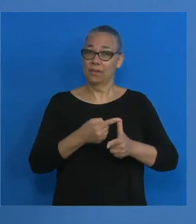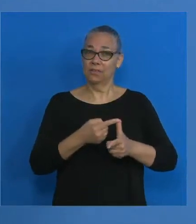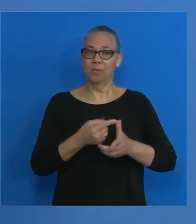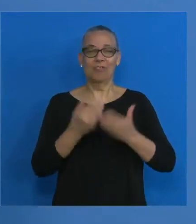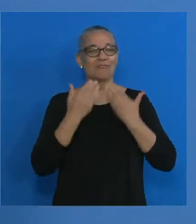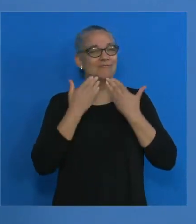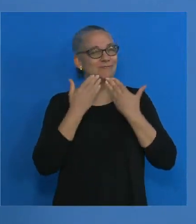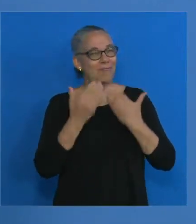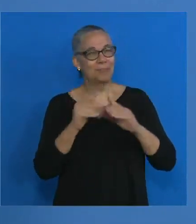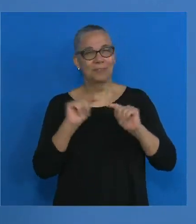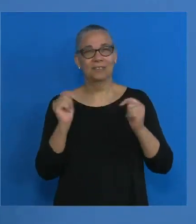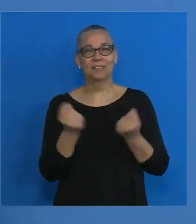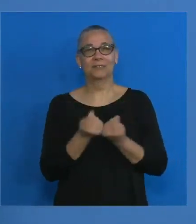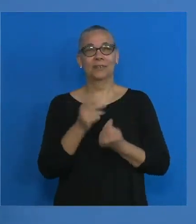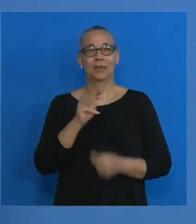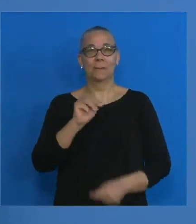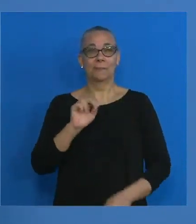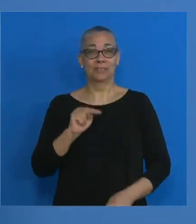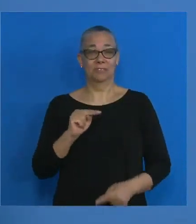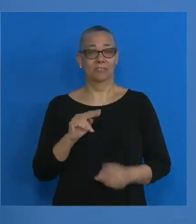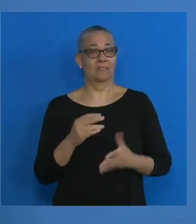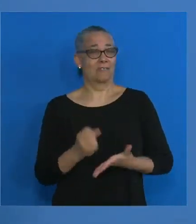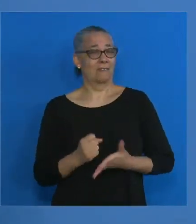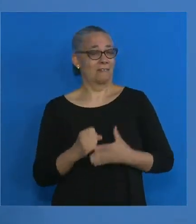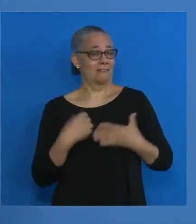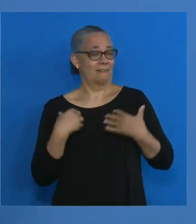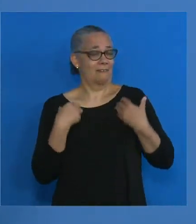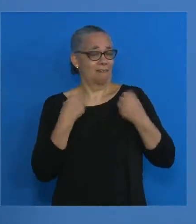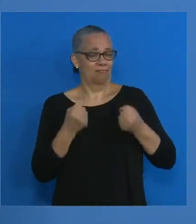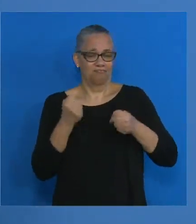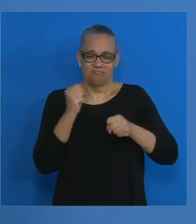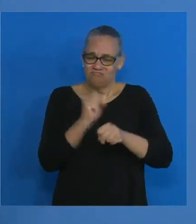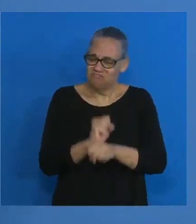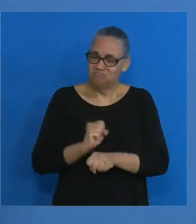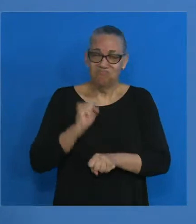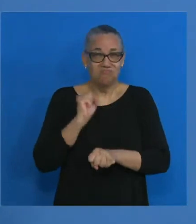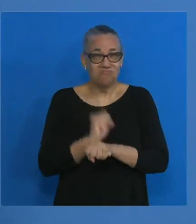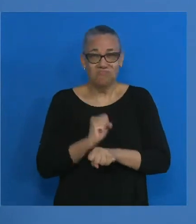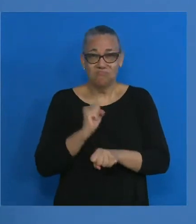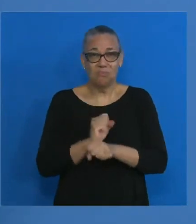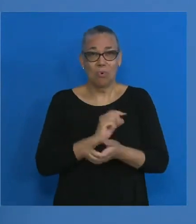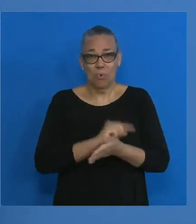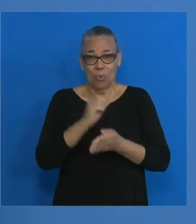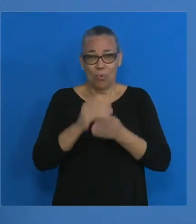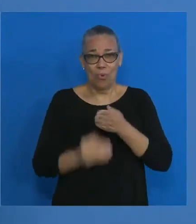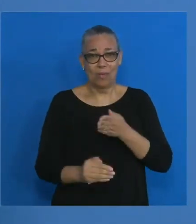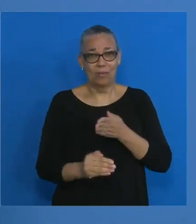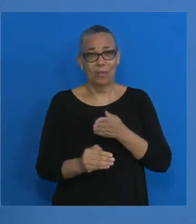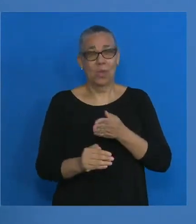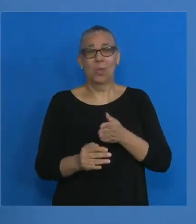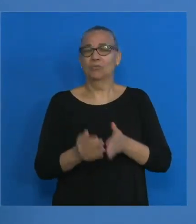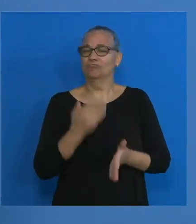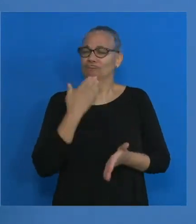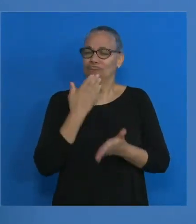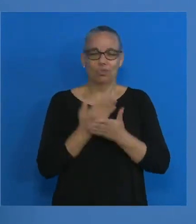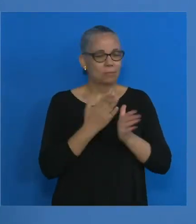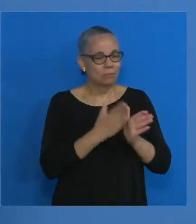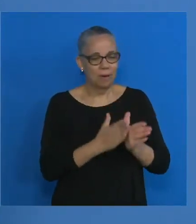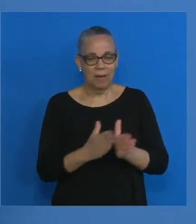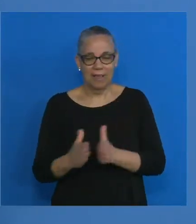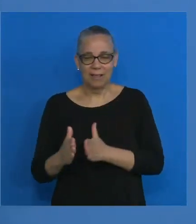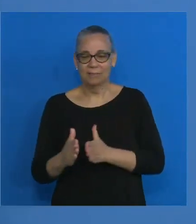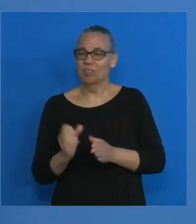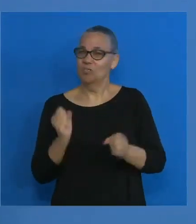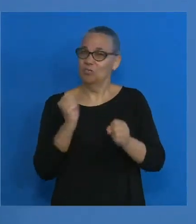thank my team at the Ministry of Health who have been working diligently all weekend following a well laid out plan to combat